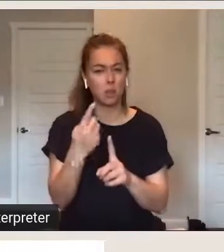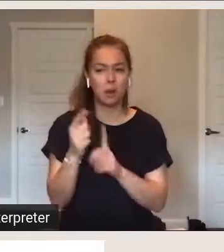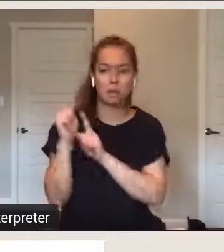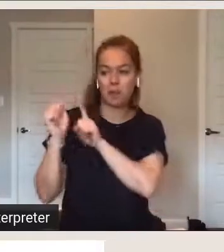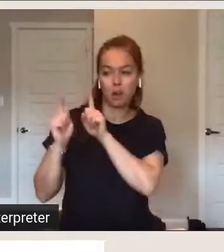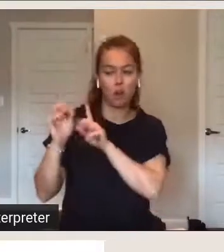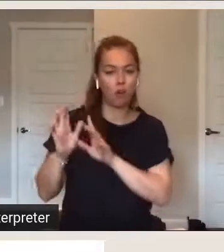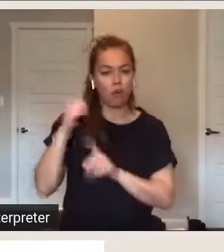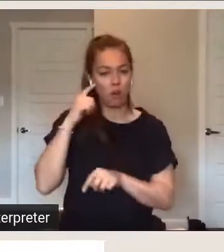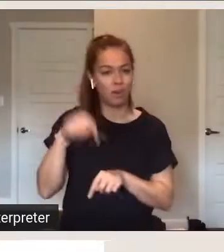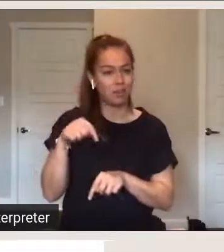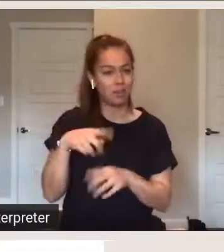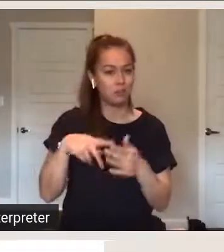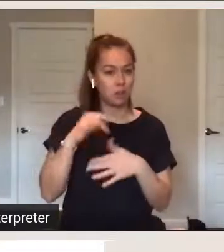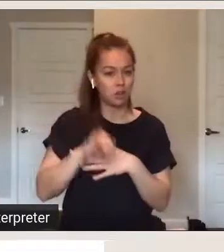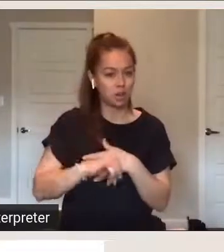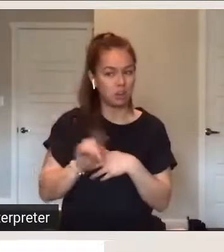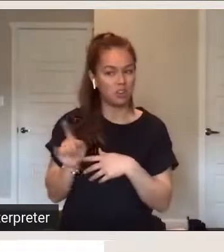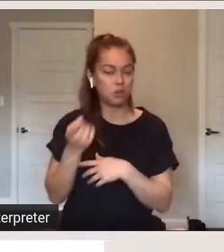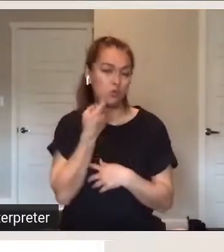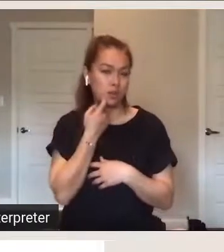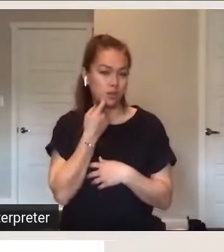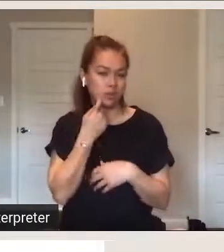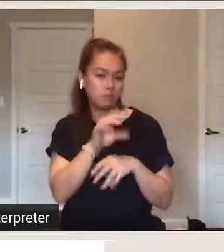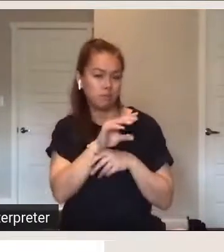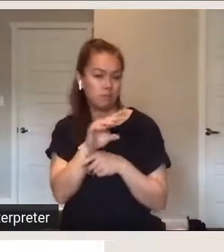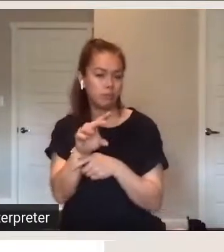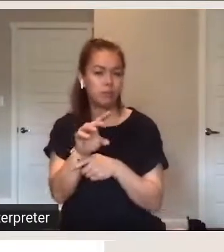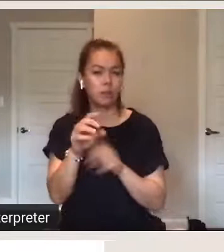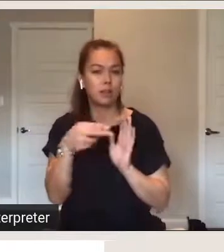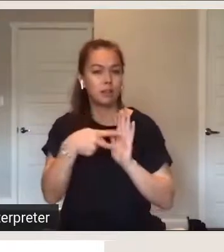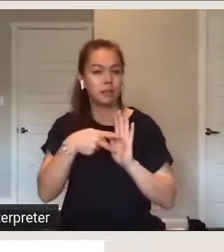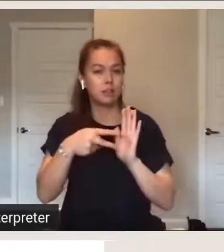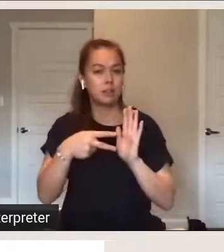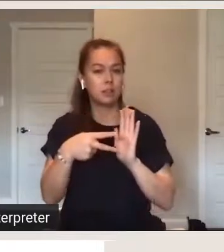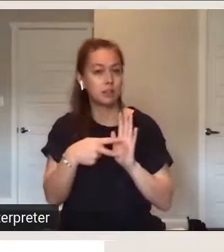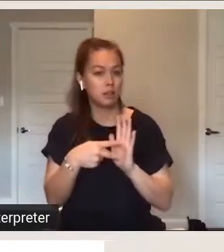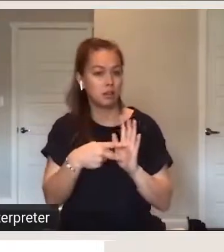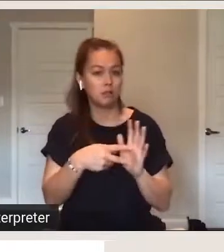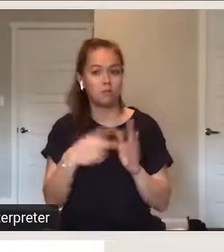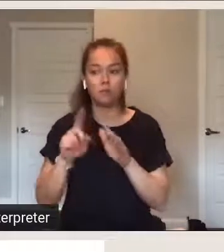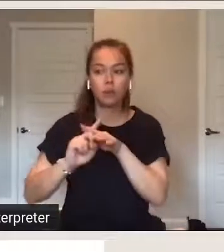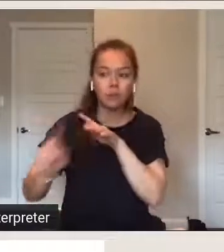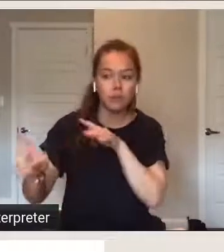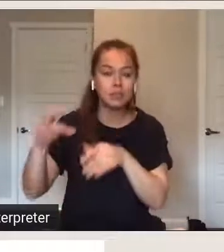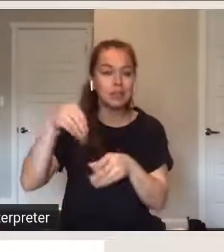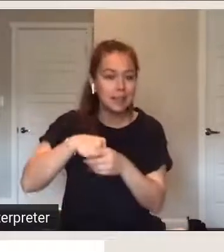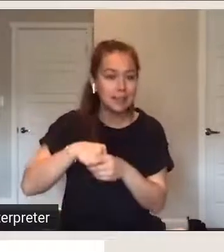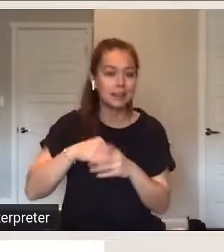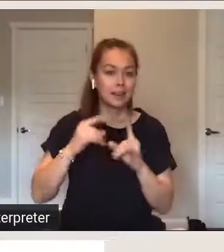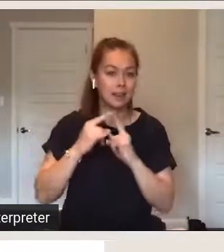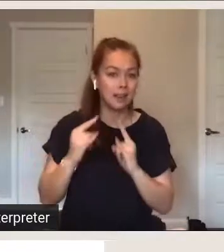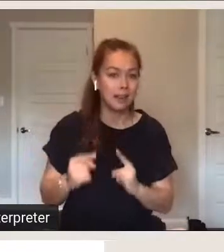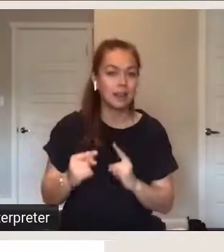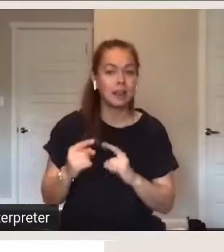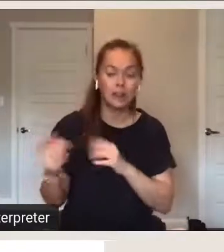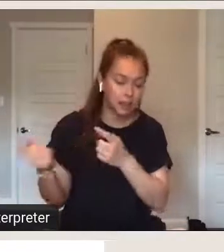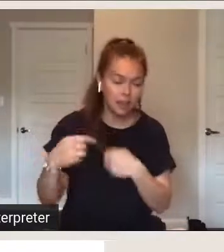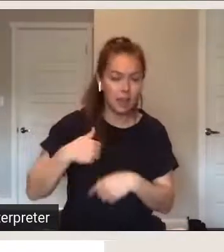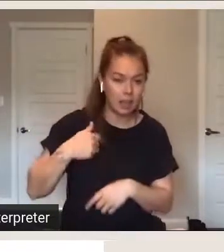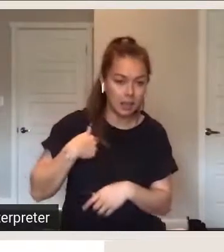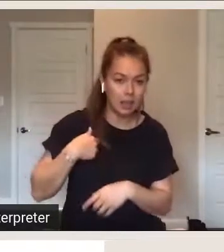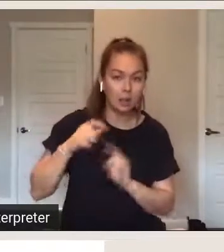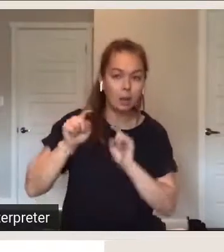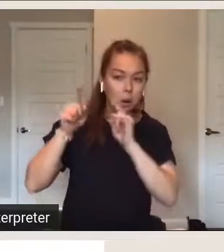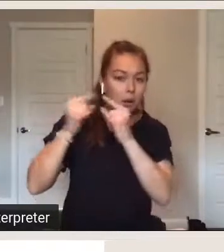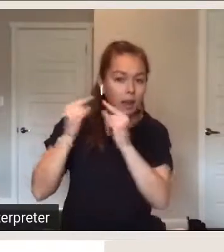documentary about Syrian refugees in Toronto who were going on a camping trip for the first time, and like a group of boys who, you know, have to overcome a lot